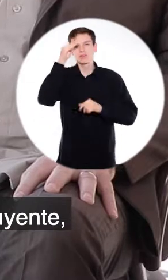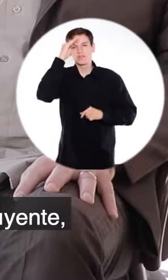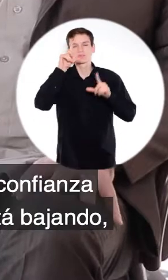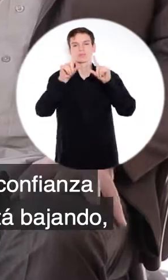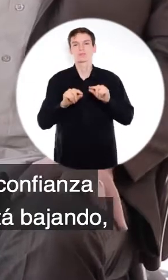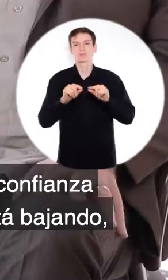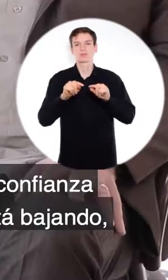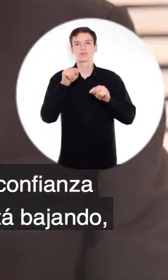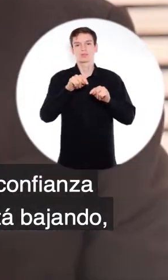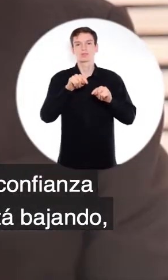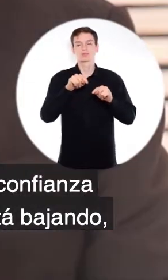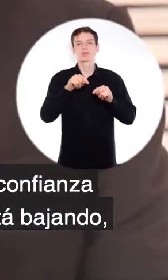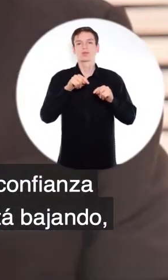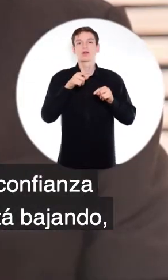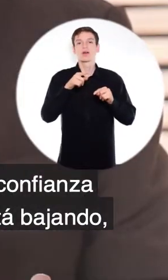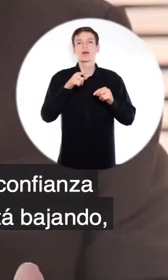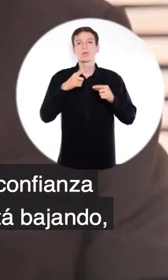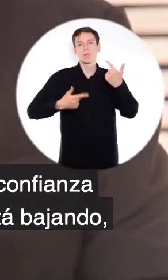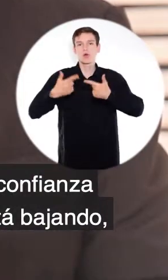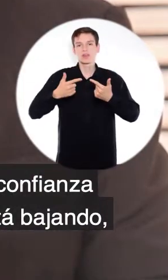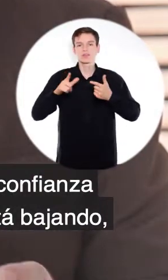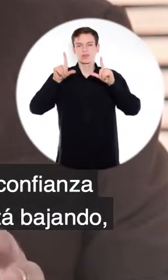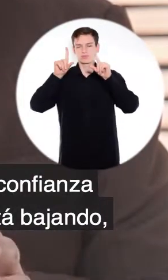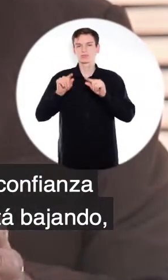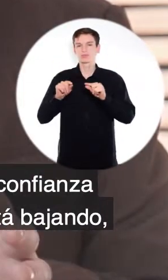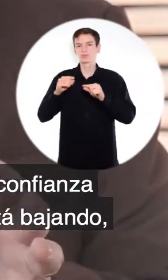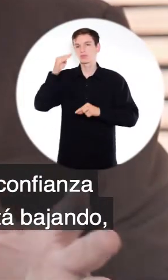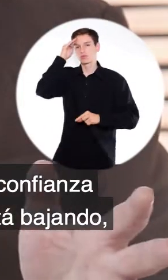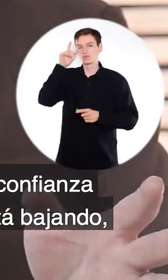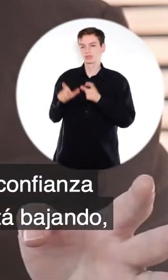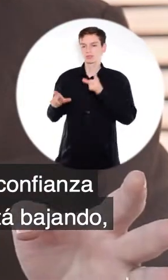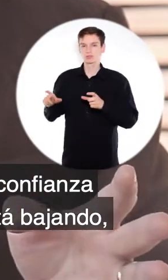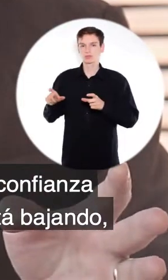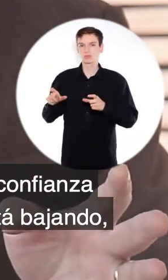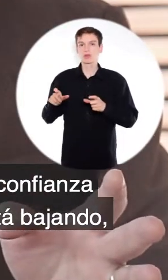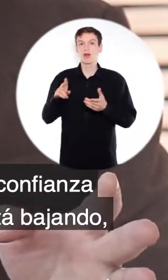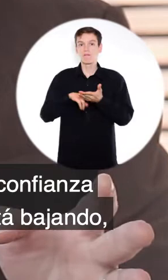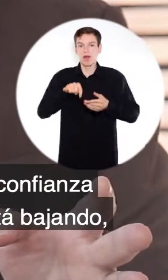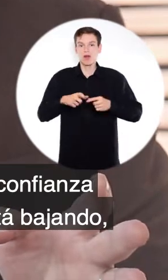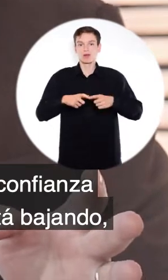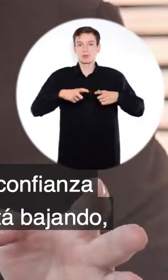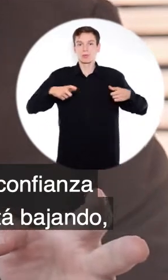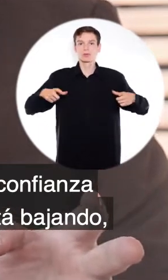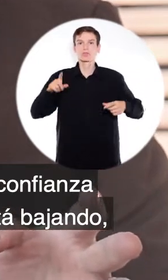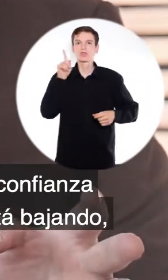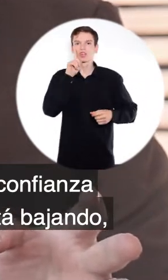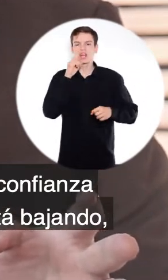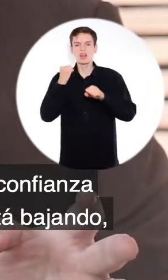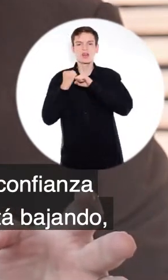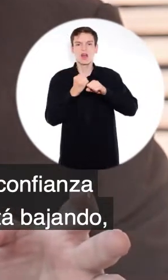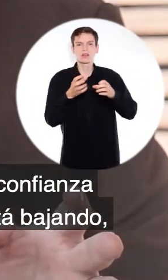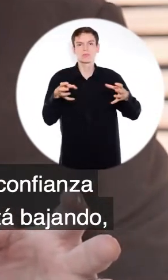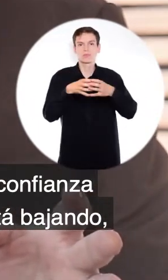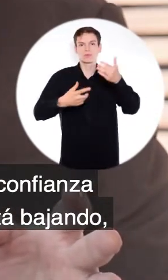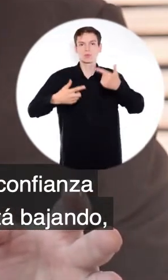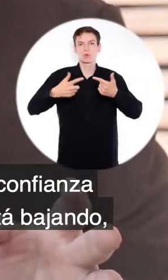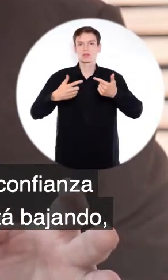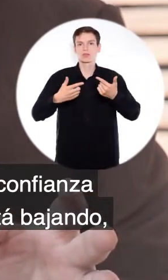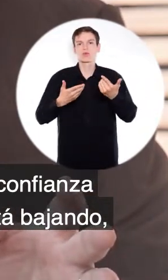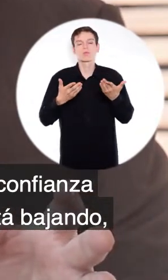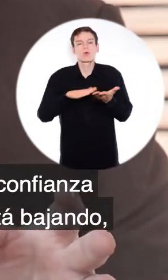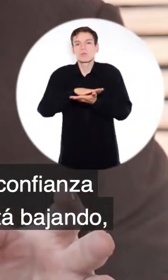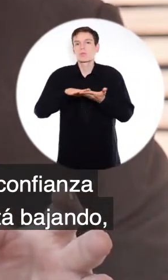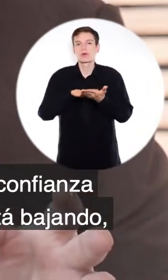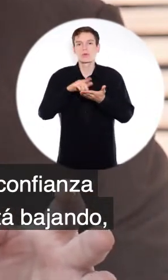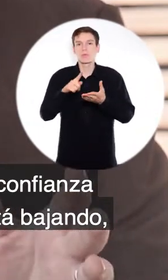that? Right, so I should just say in general, we see all over the world increasing distrust of political parties. Traditional